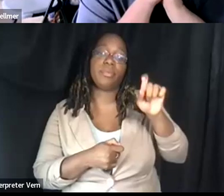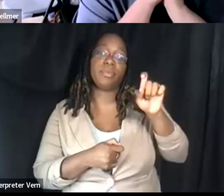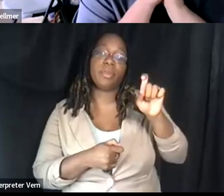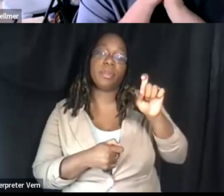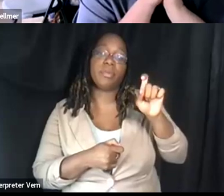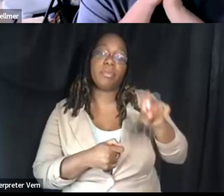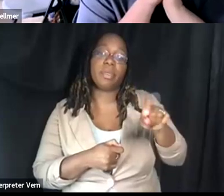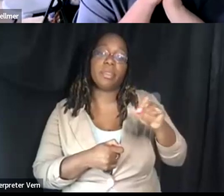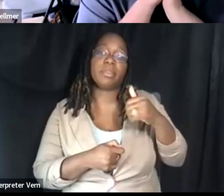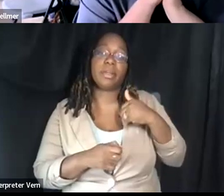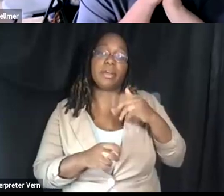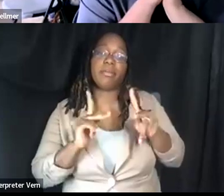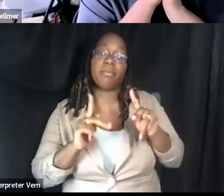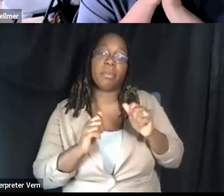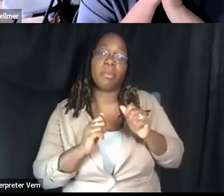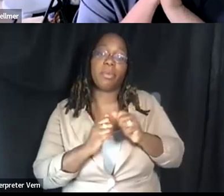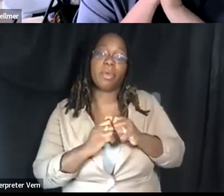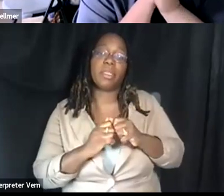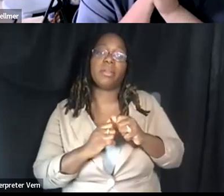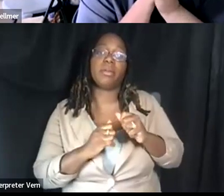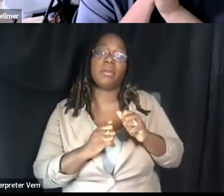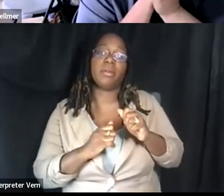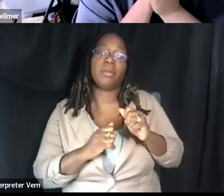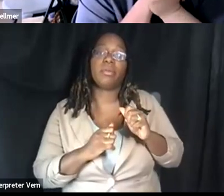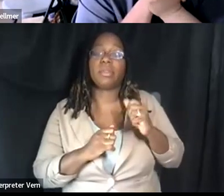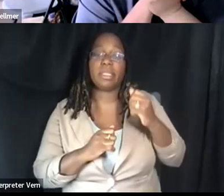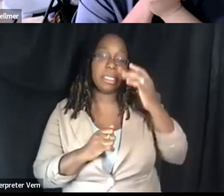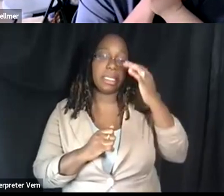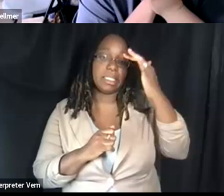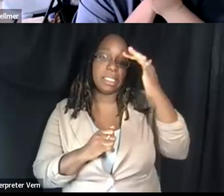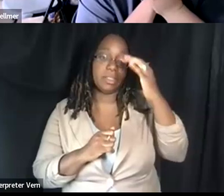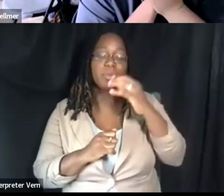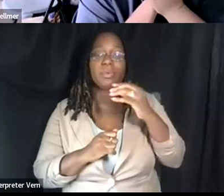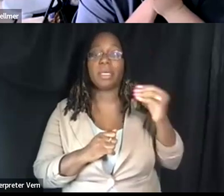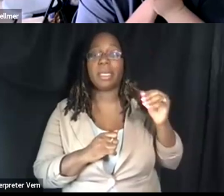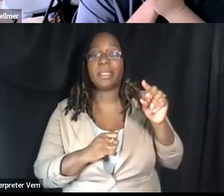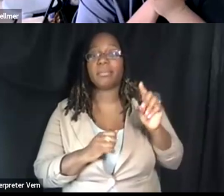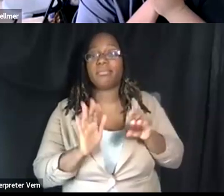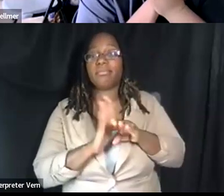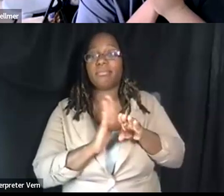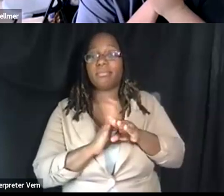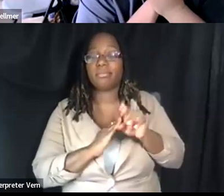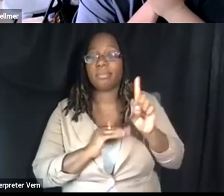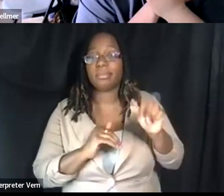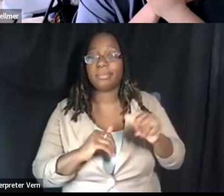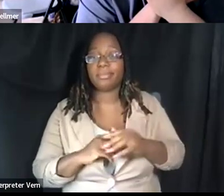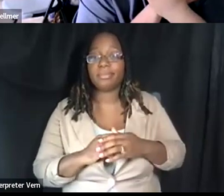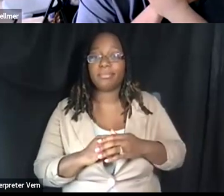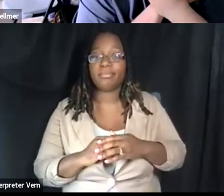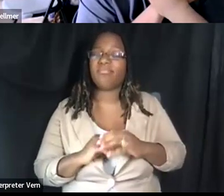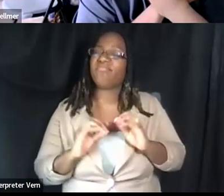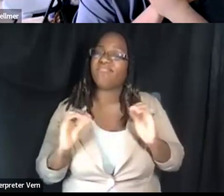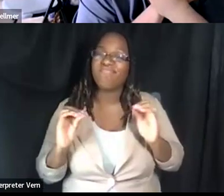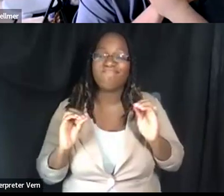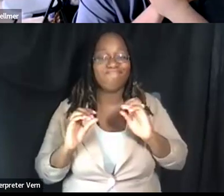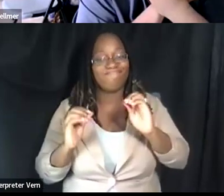Advisory Committee must have people with intellectual and developmental disabilities? No, there's no